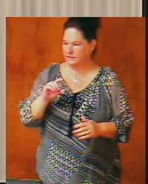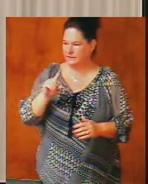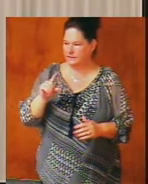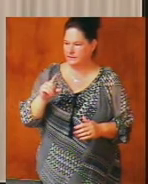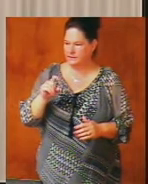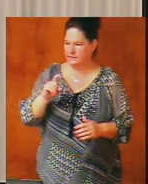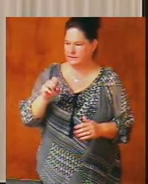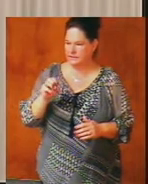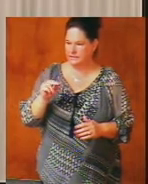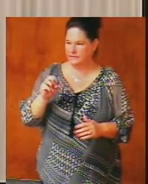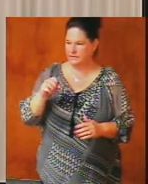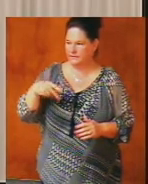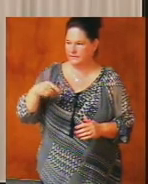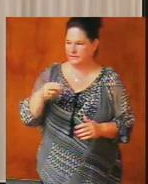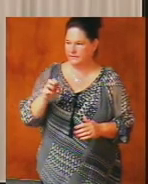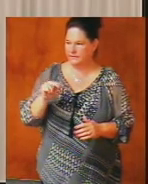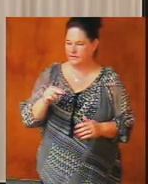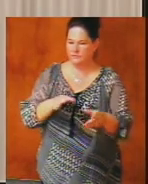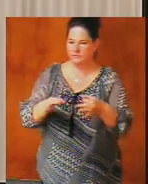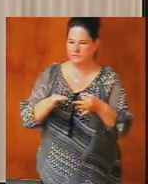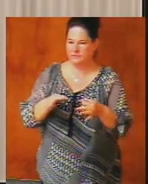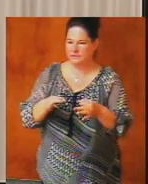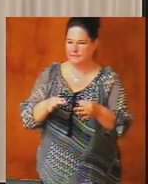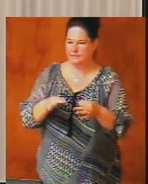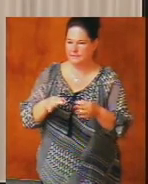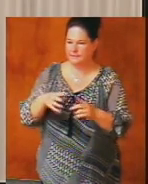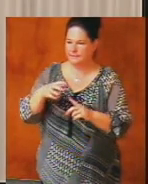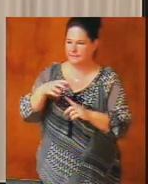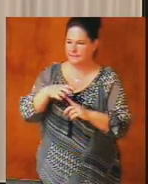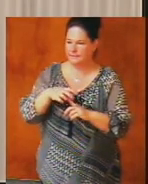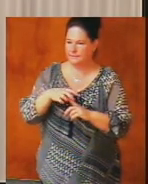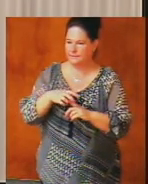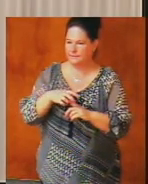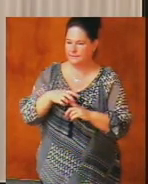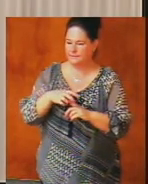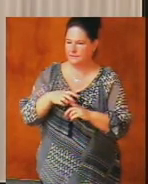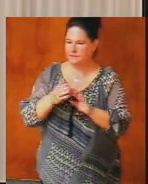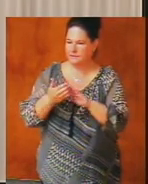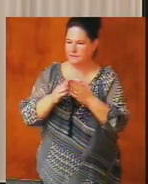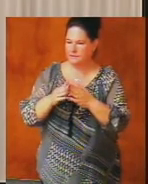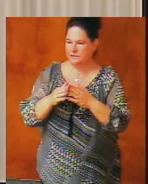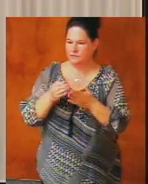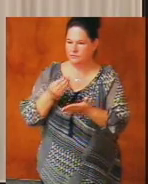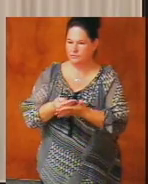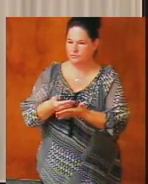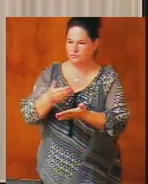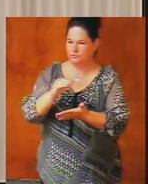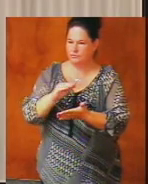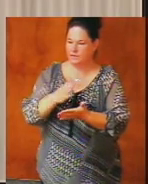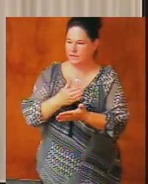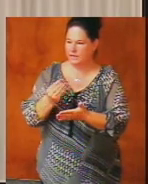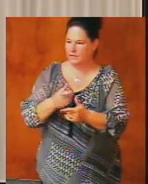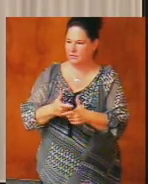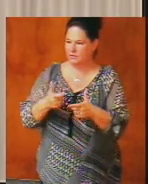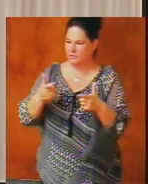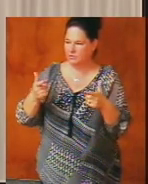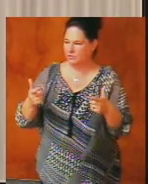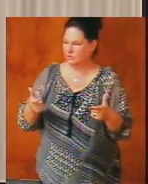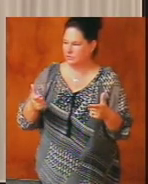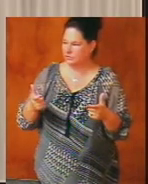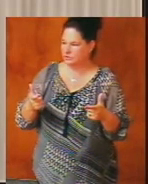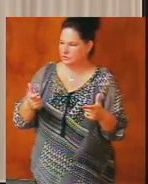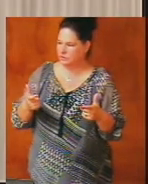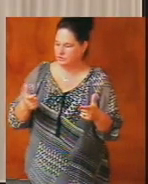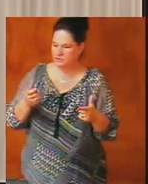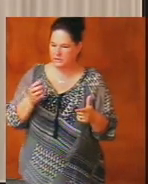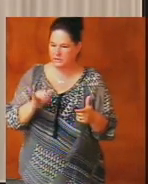Xenophon described it as a populous city, wealthy and large.